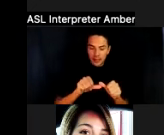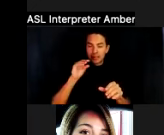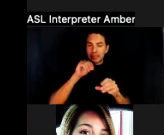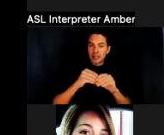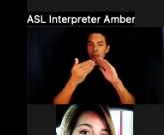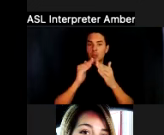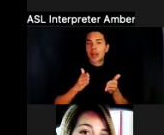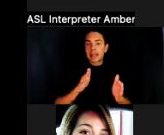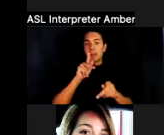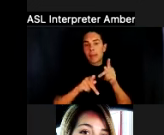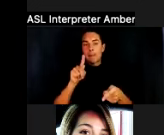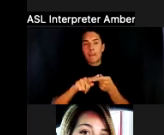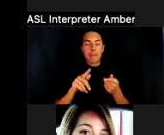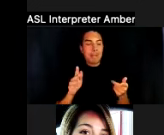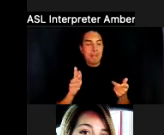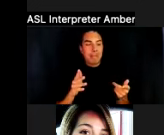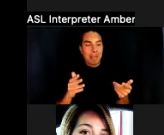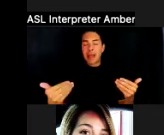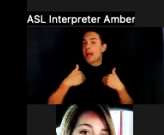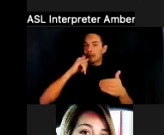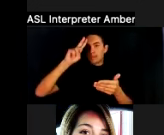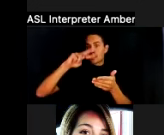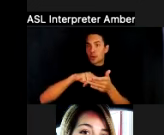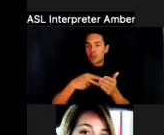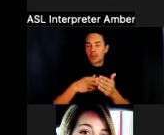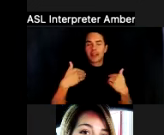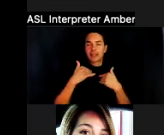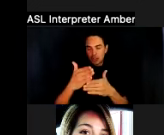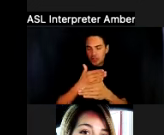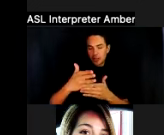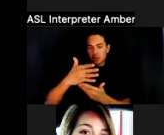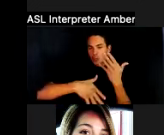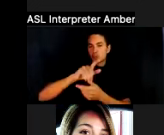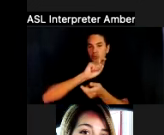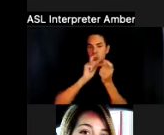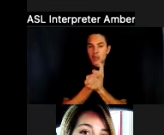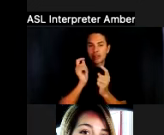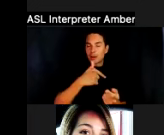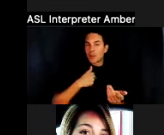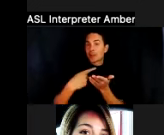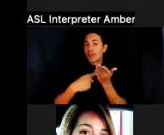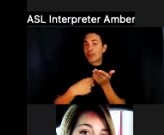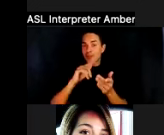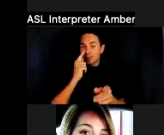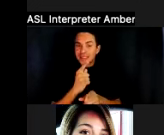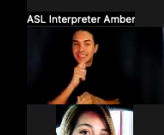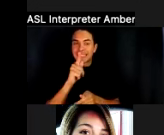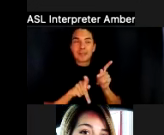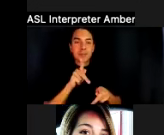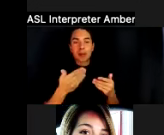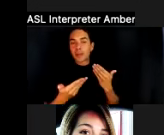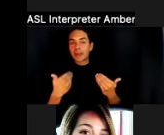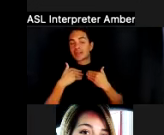allows people to have that purpose, right? That shared social change purpose that we're talking about, that people might have